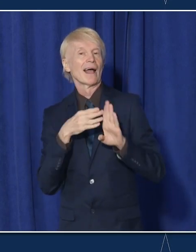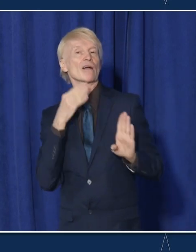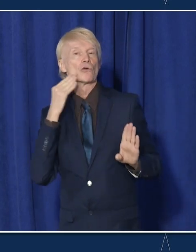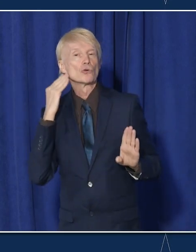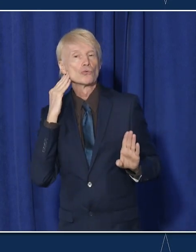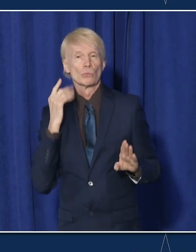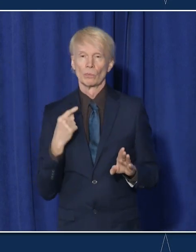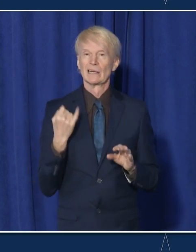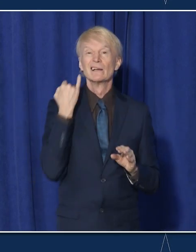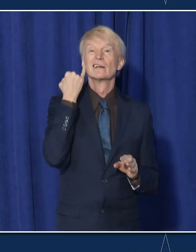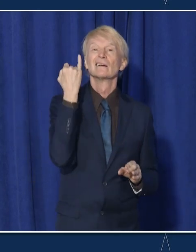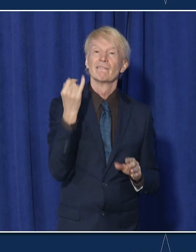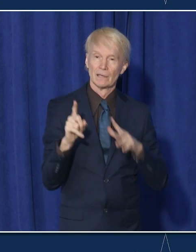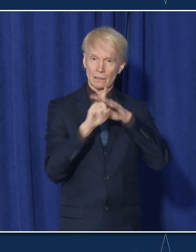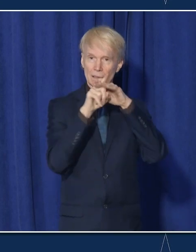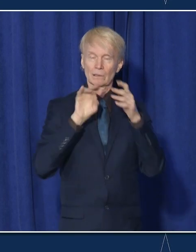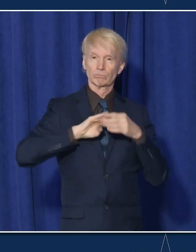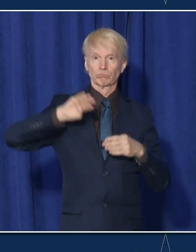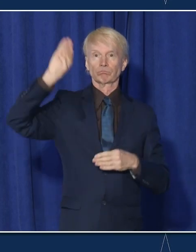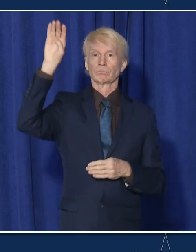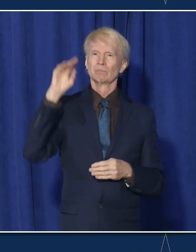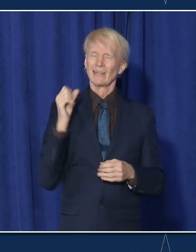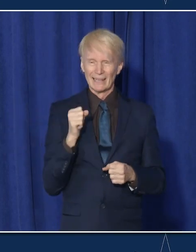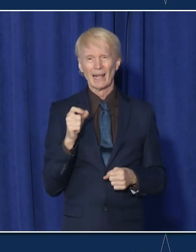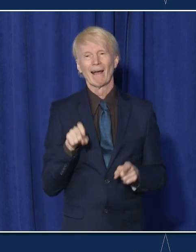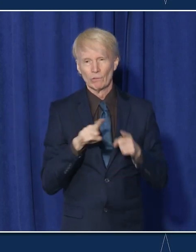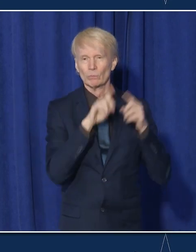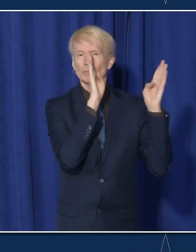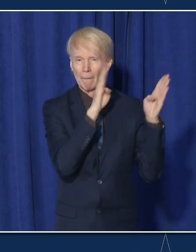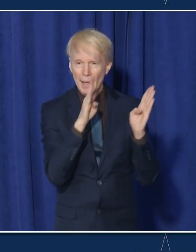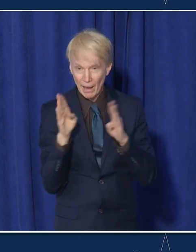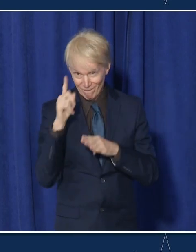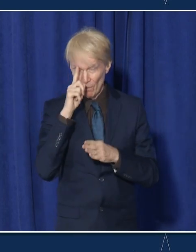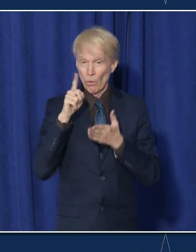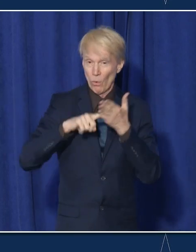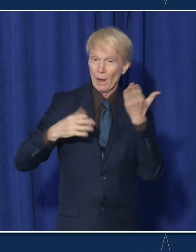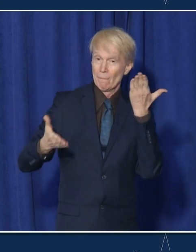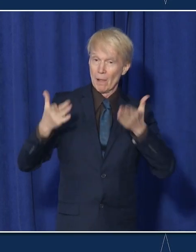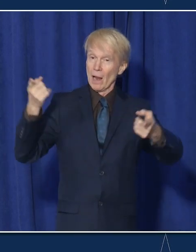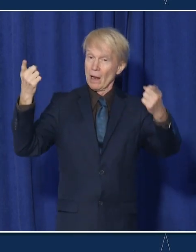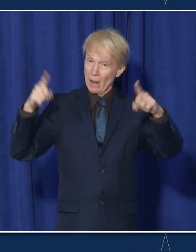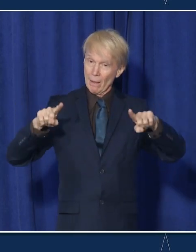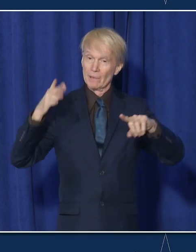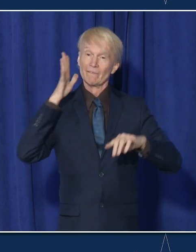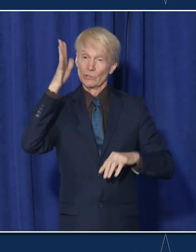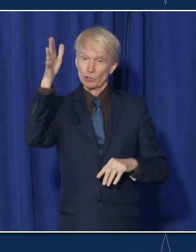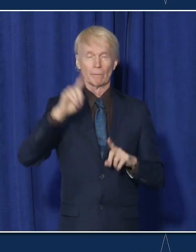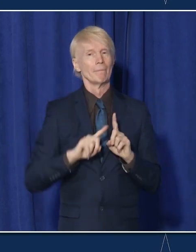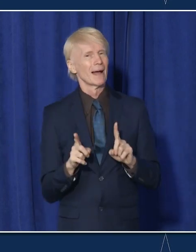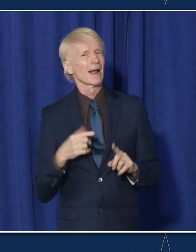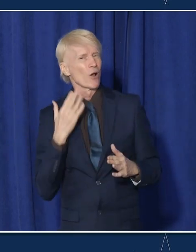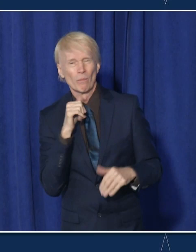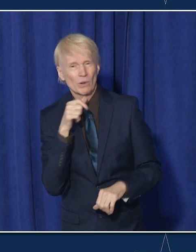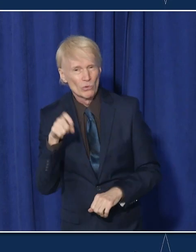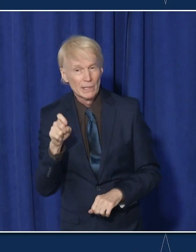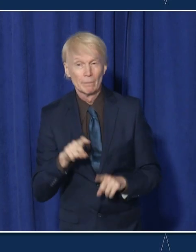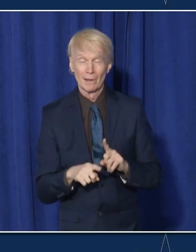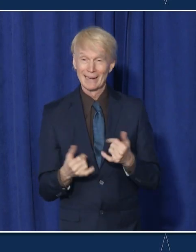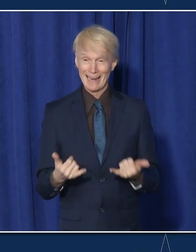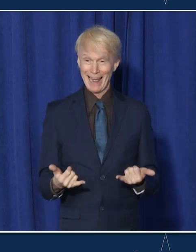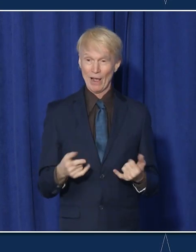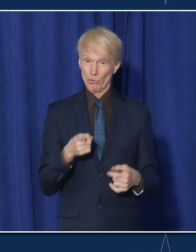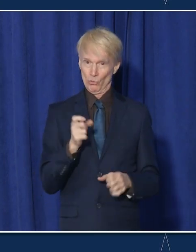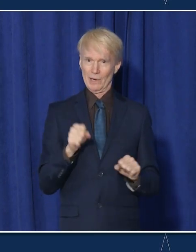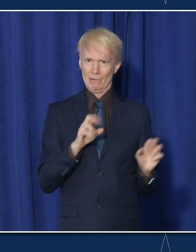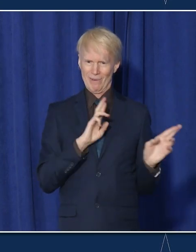of course, are planning and preparing for whatever might come. My hope is we don't need to use them, but this is something you can do right now to be